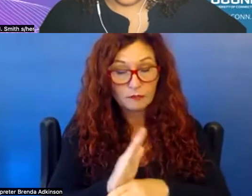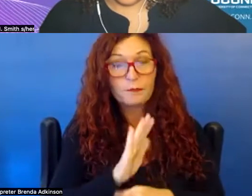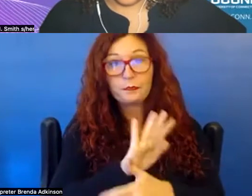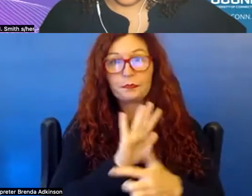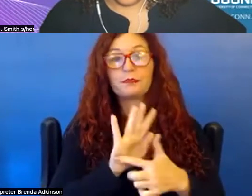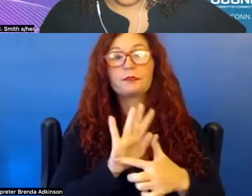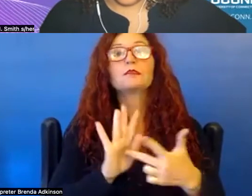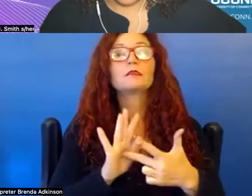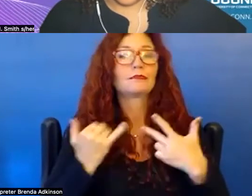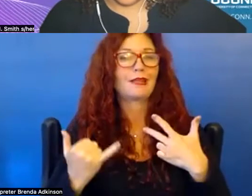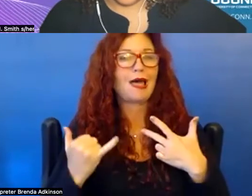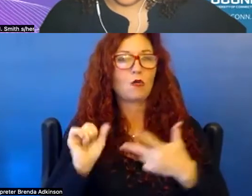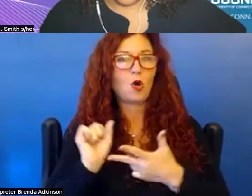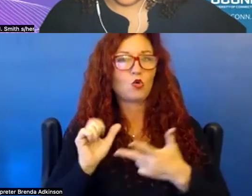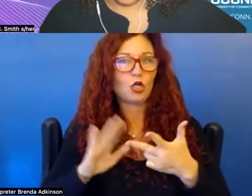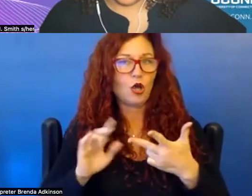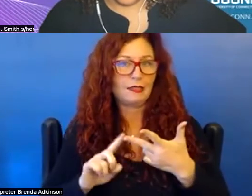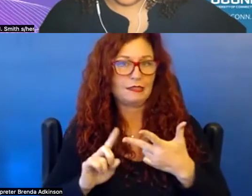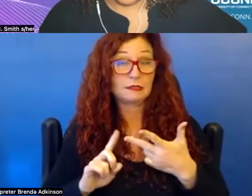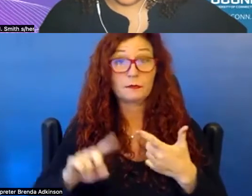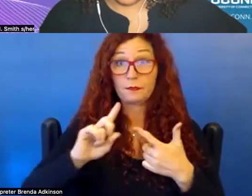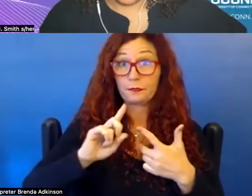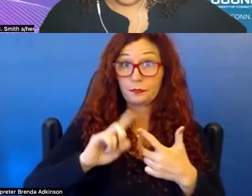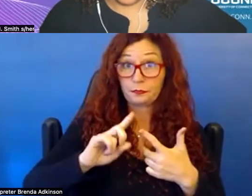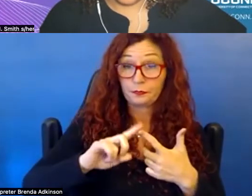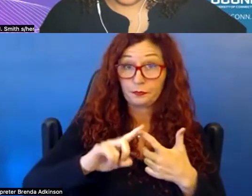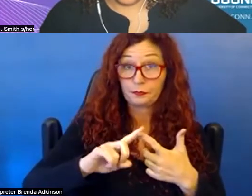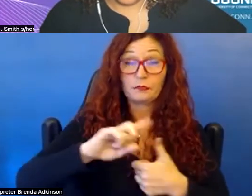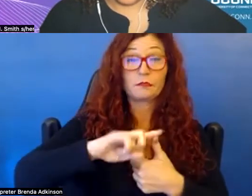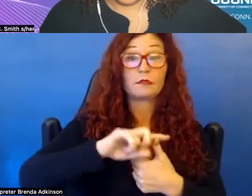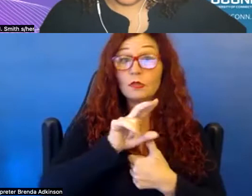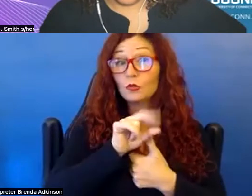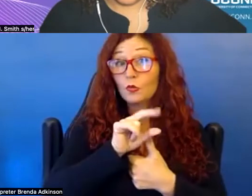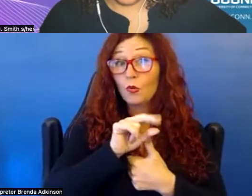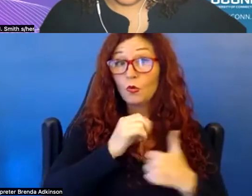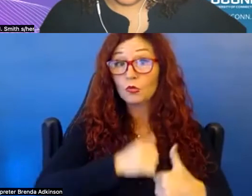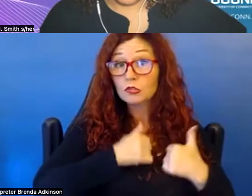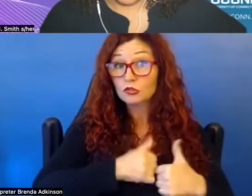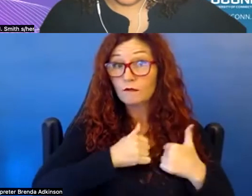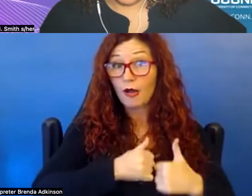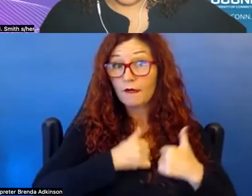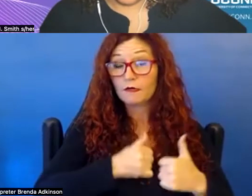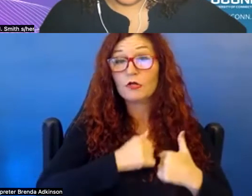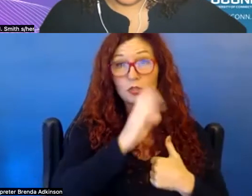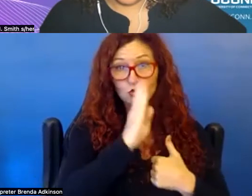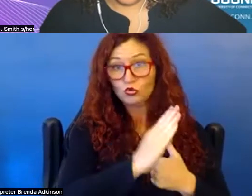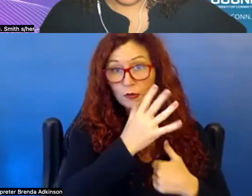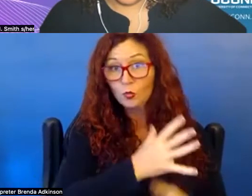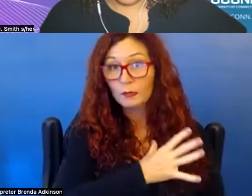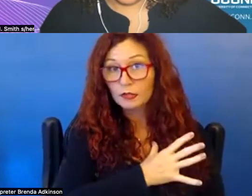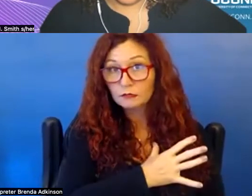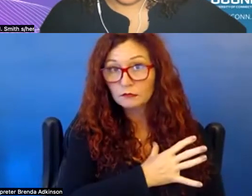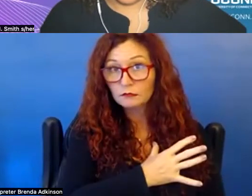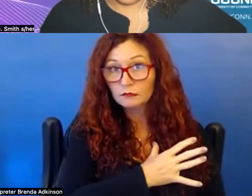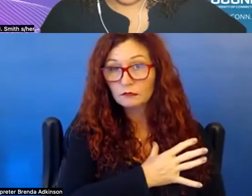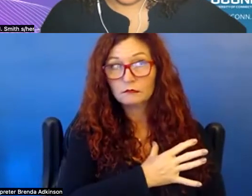voices of diasporic Black survivors. So first, Know was just really cis women. That was how I defined sexual violence. I